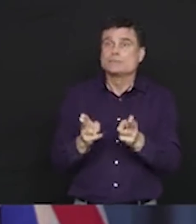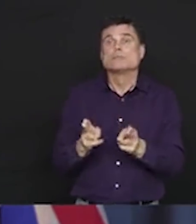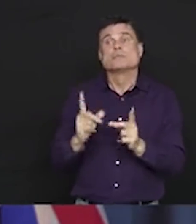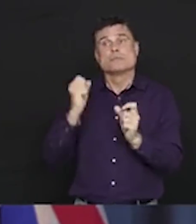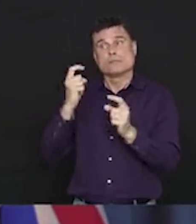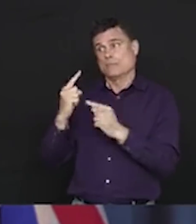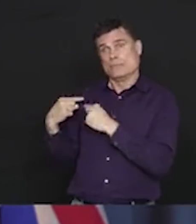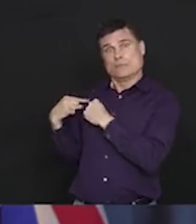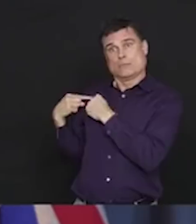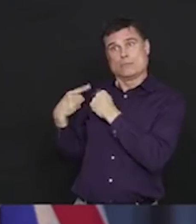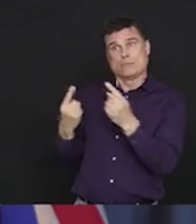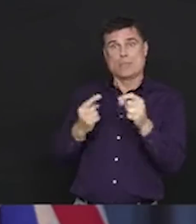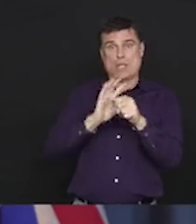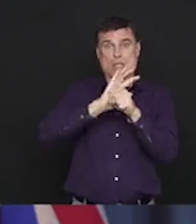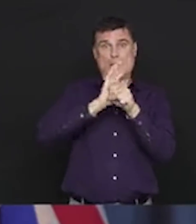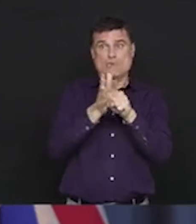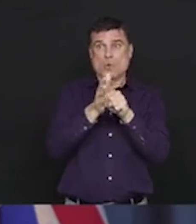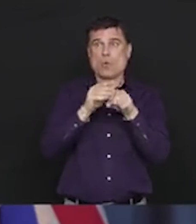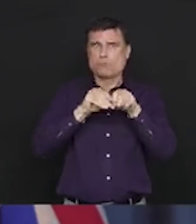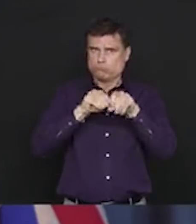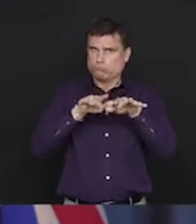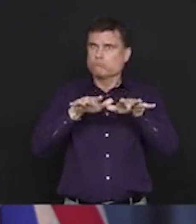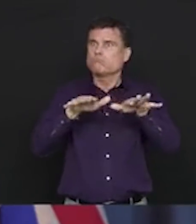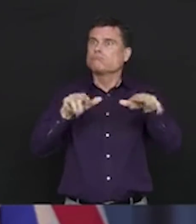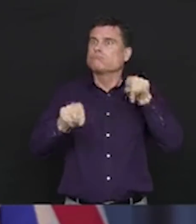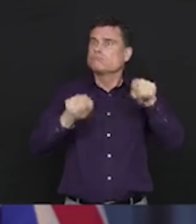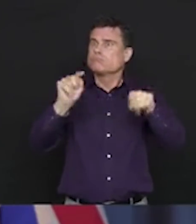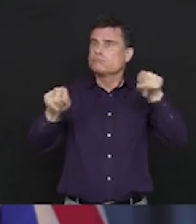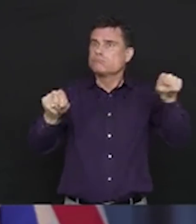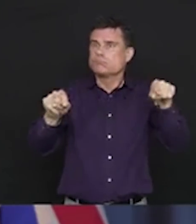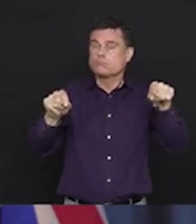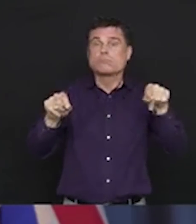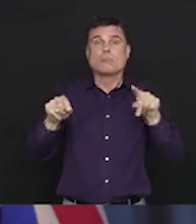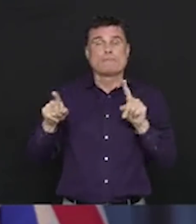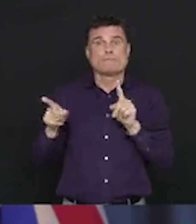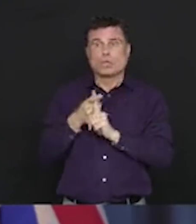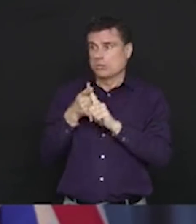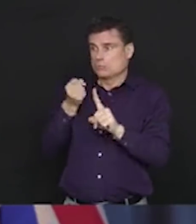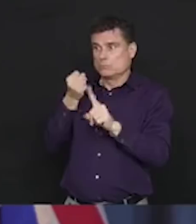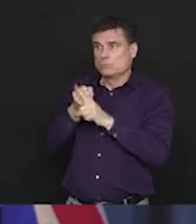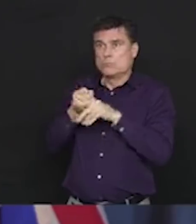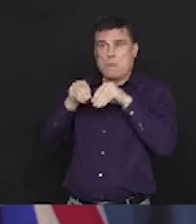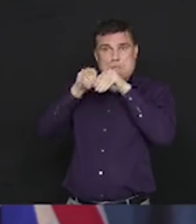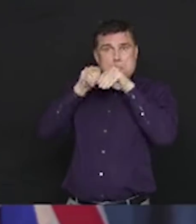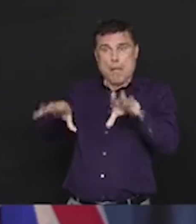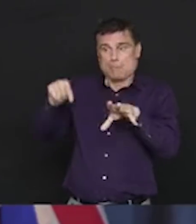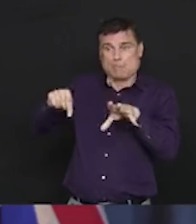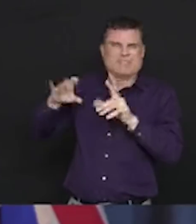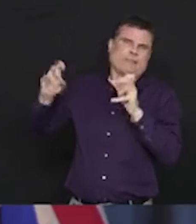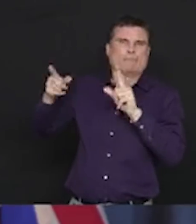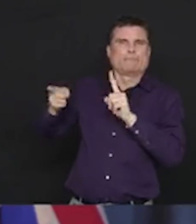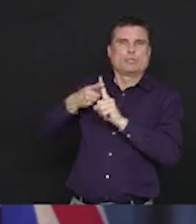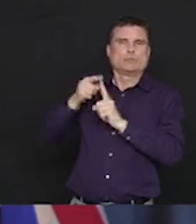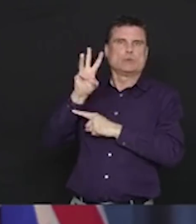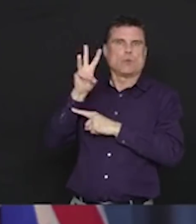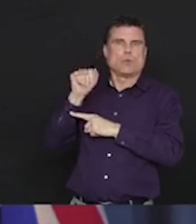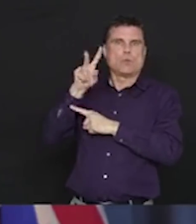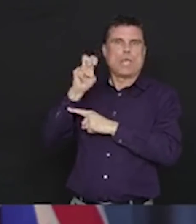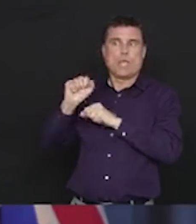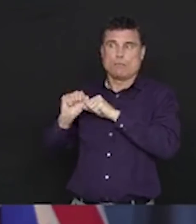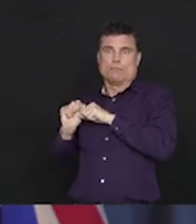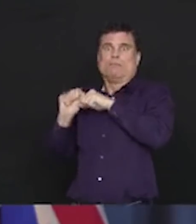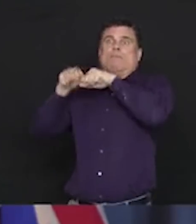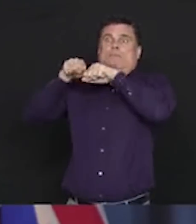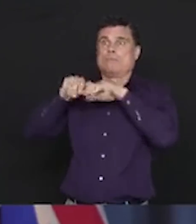example. When movement is starting again, restrictions are being lifted, and we have to go back to a different way